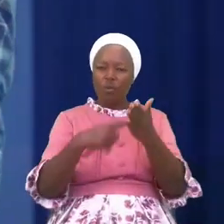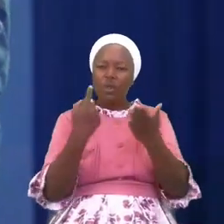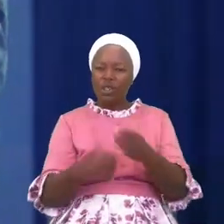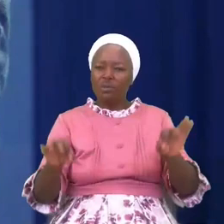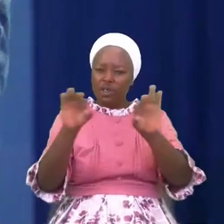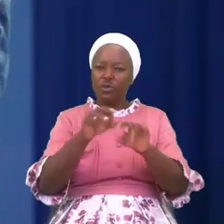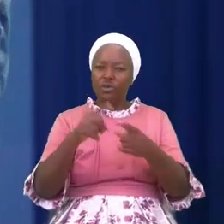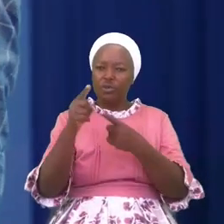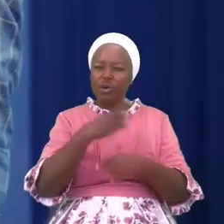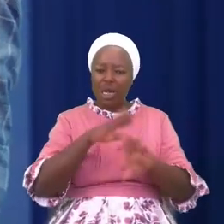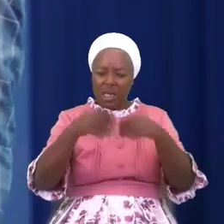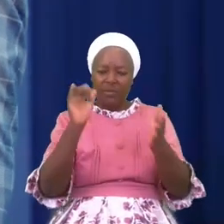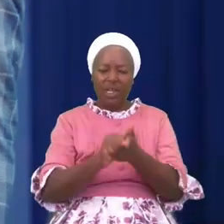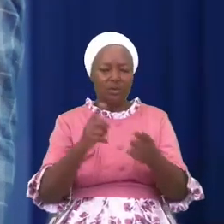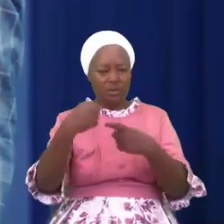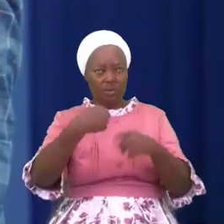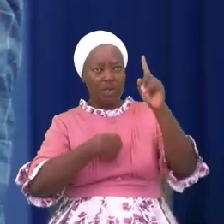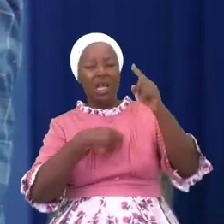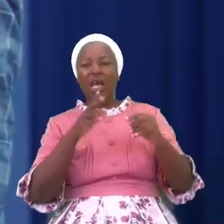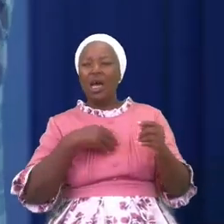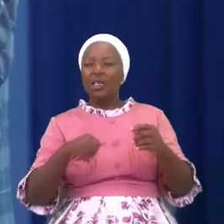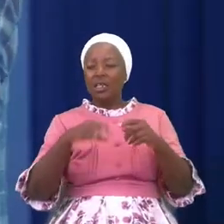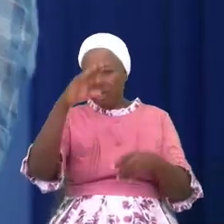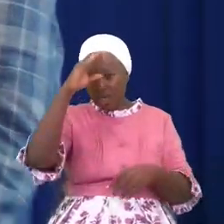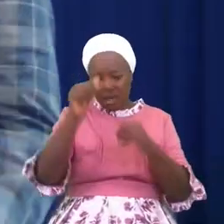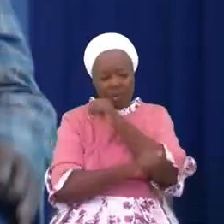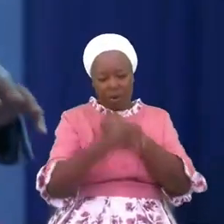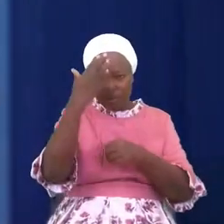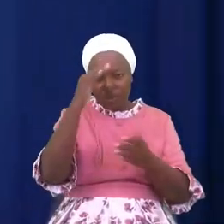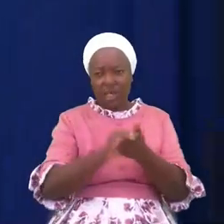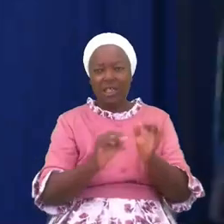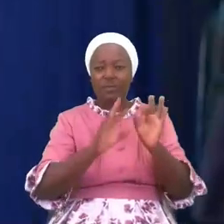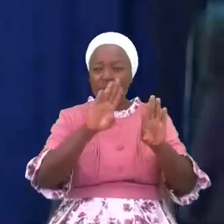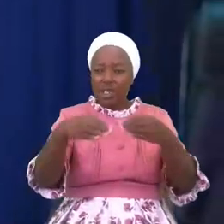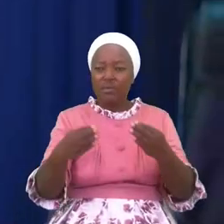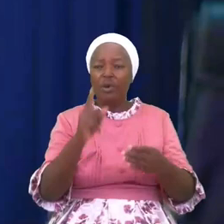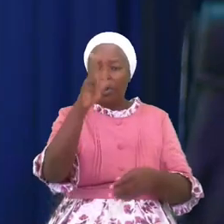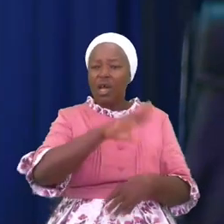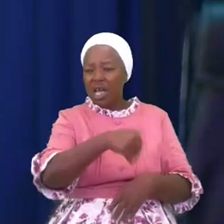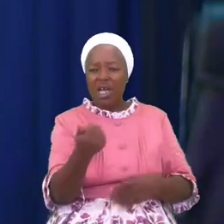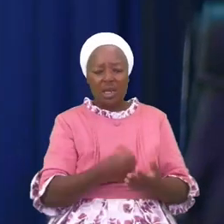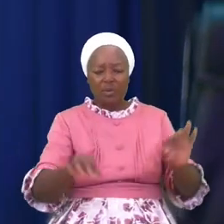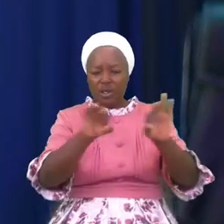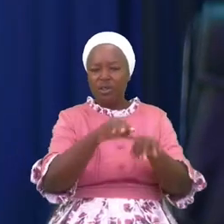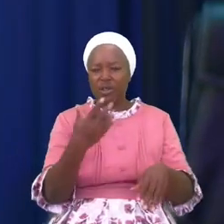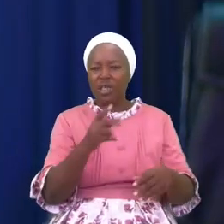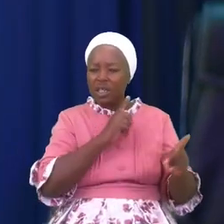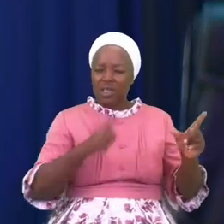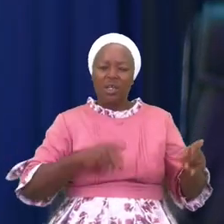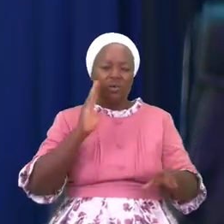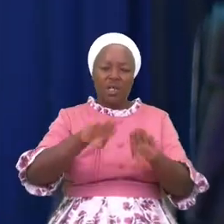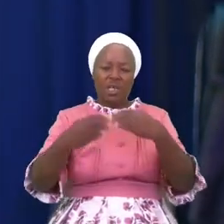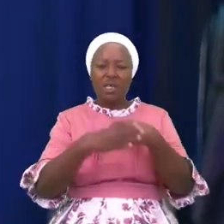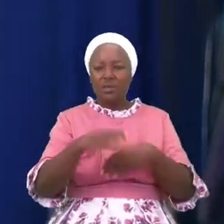gave God any precious thing, the Lord will give him back something greater, something eternal,